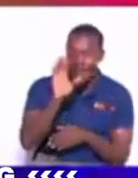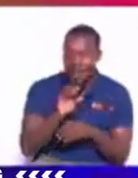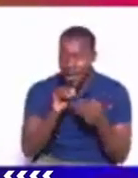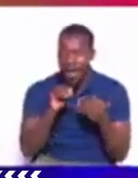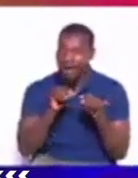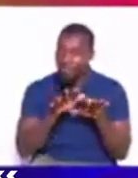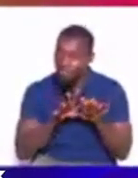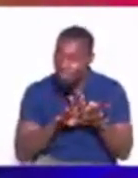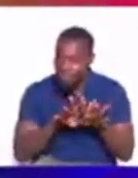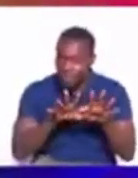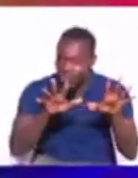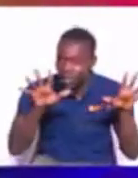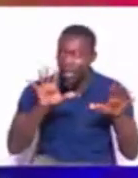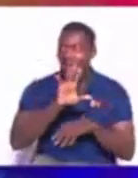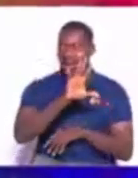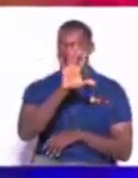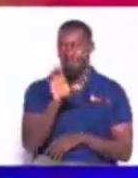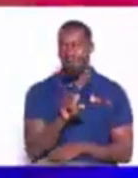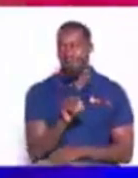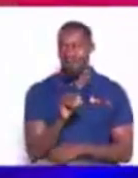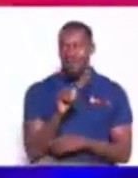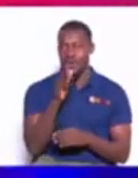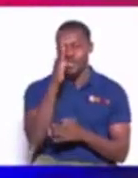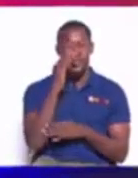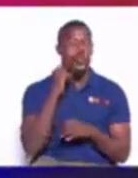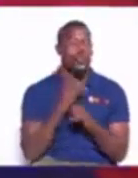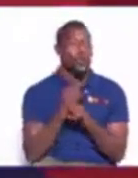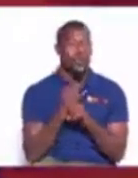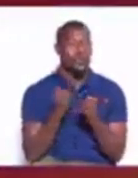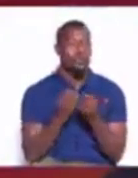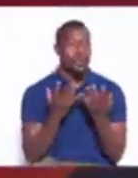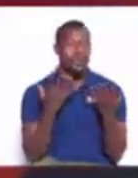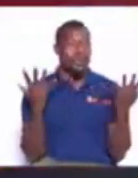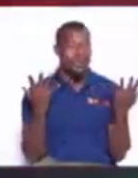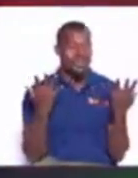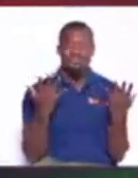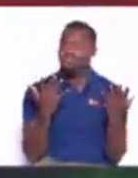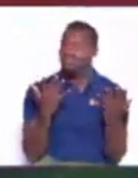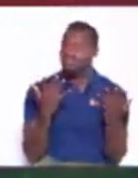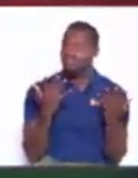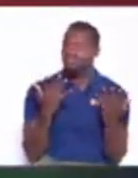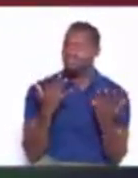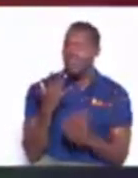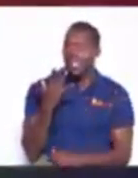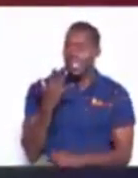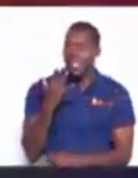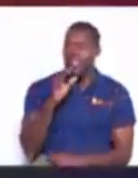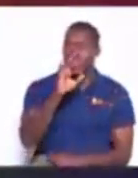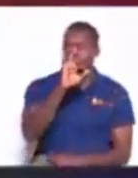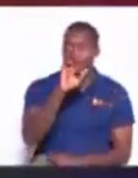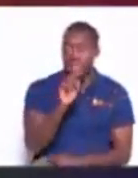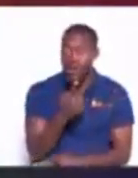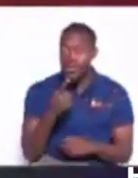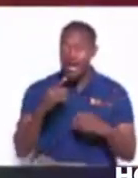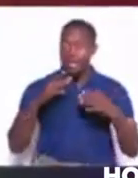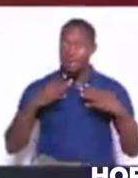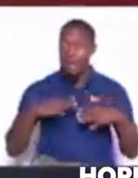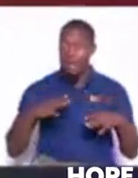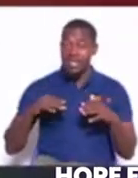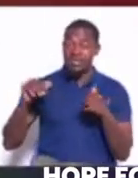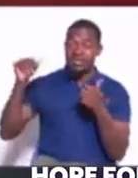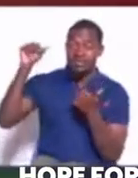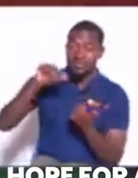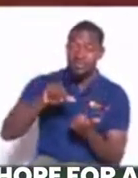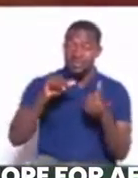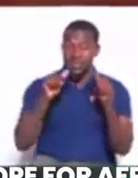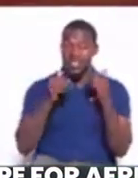Africa. On the day of Pentecost, 3,000 souls were baptized. Throughout the